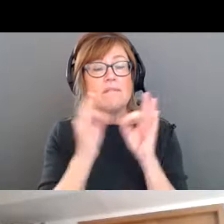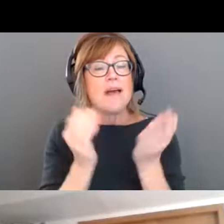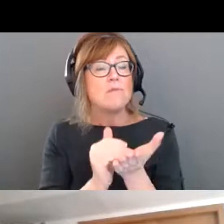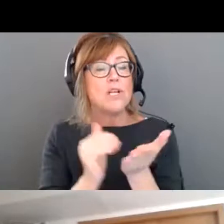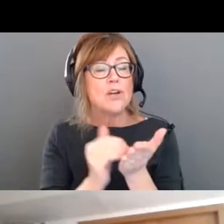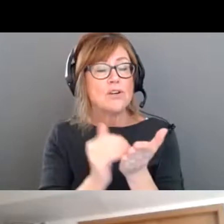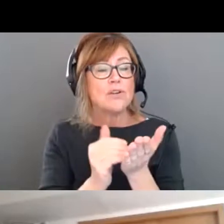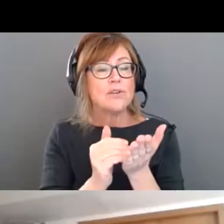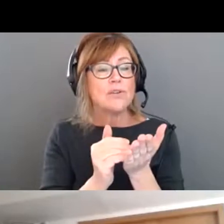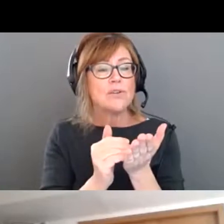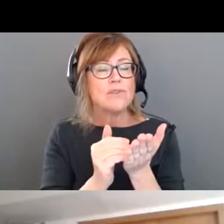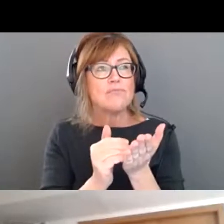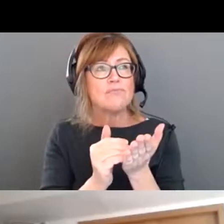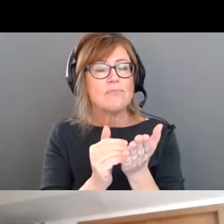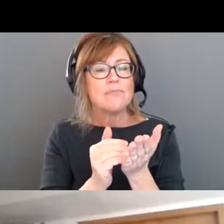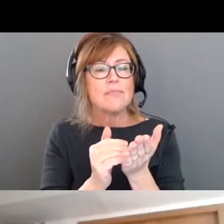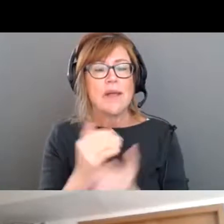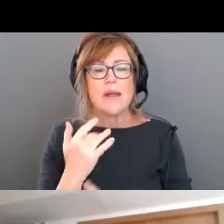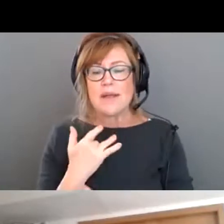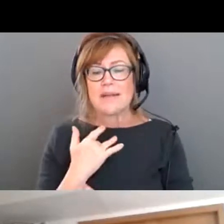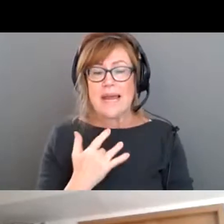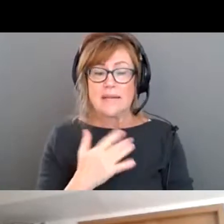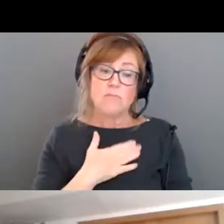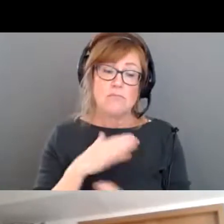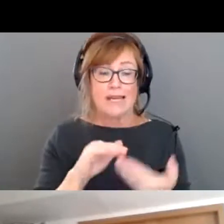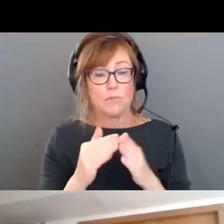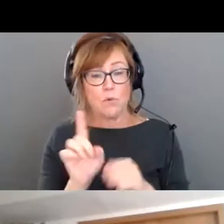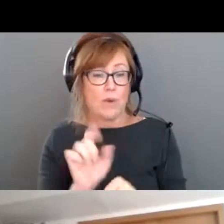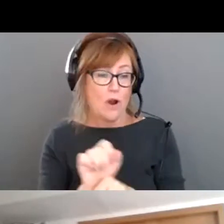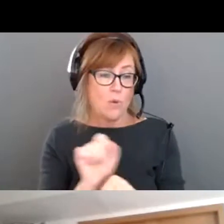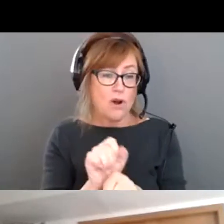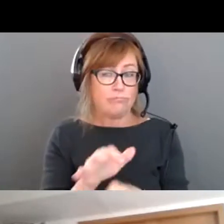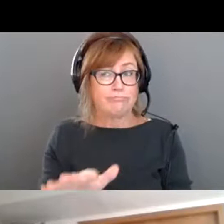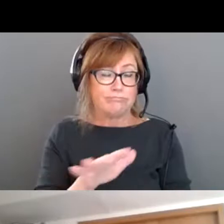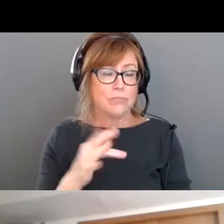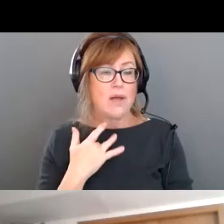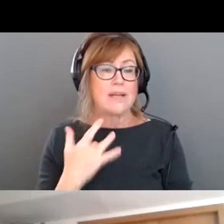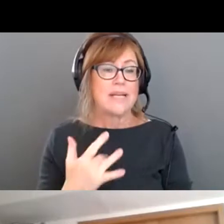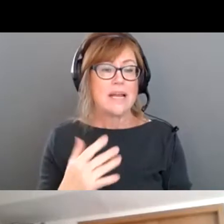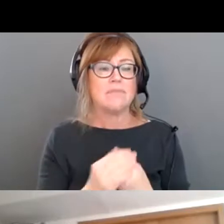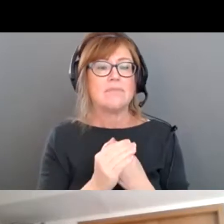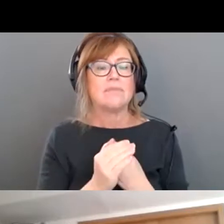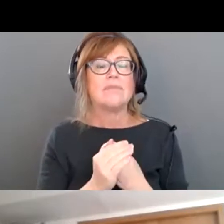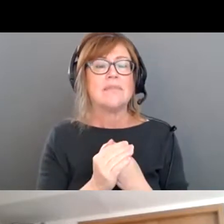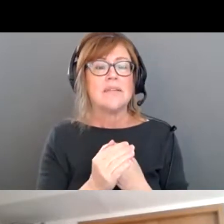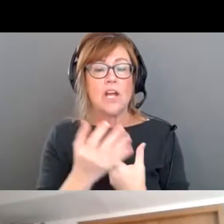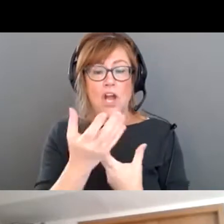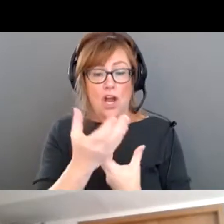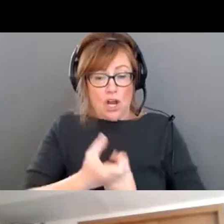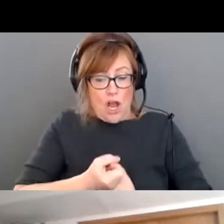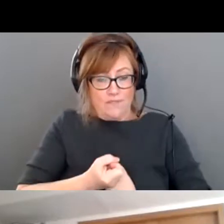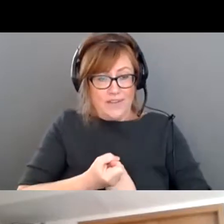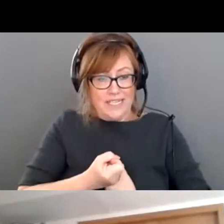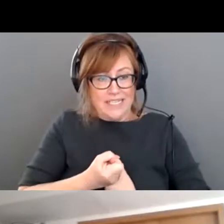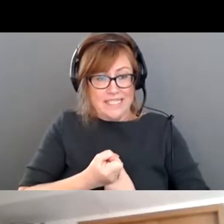physicians who, at least in the community in which I work, who have lost confidence in the social